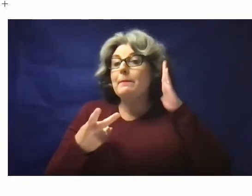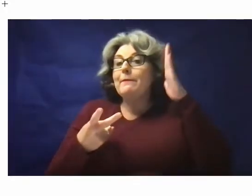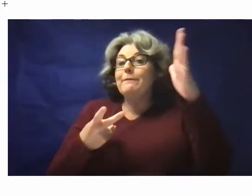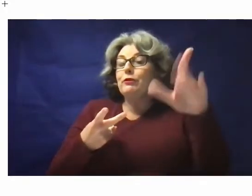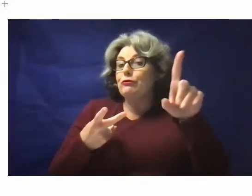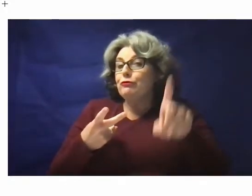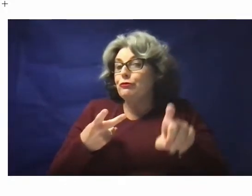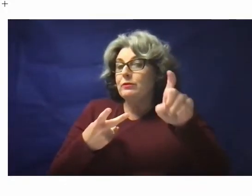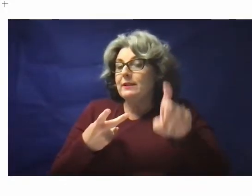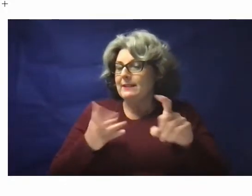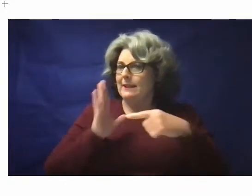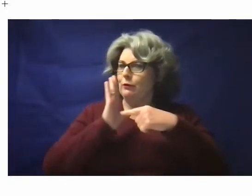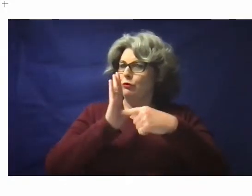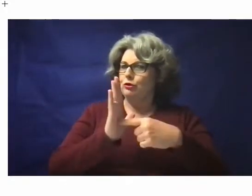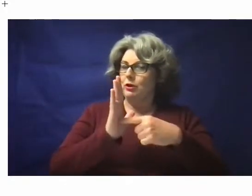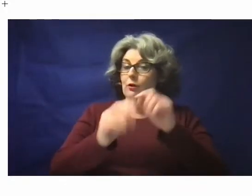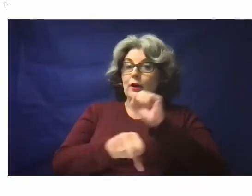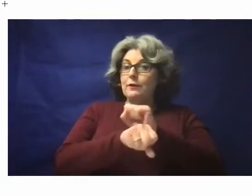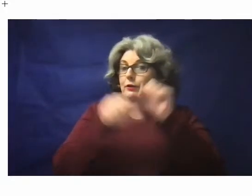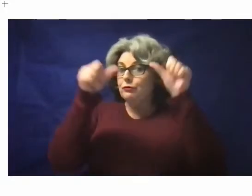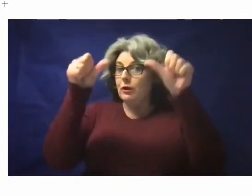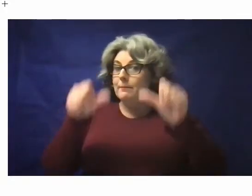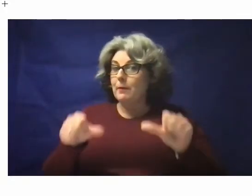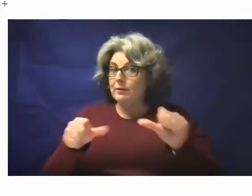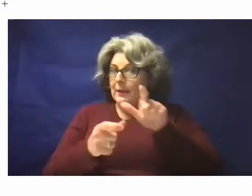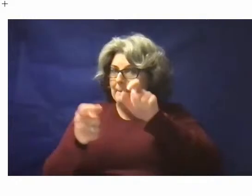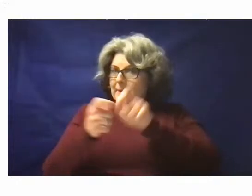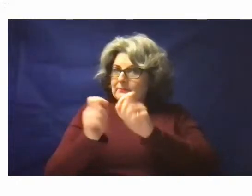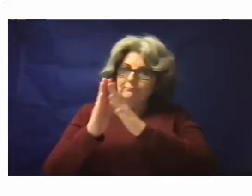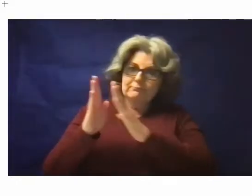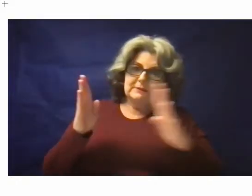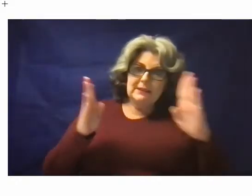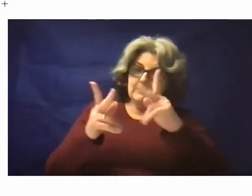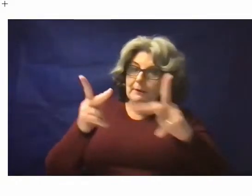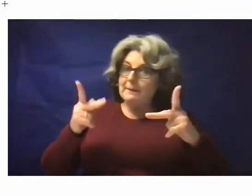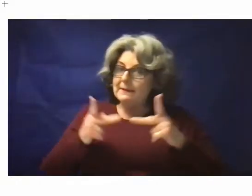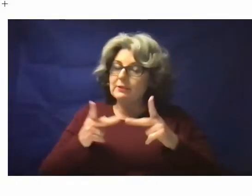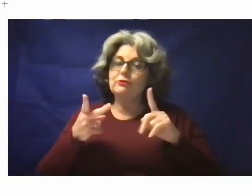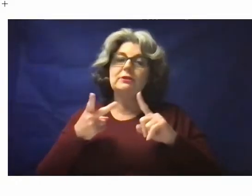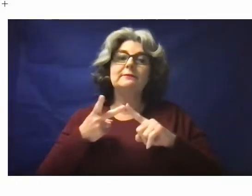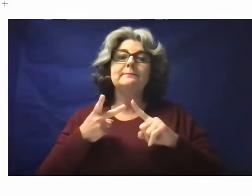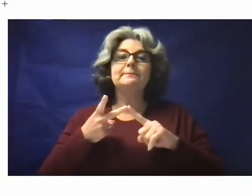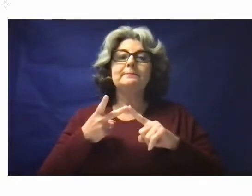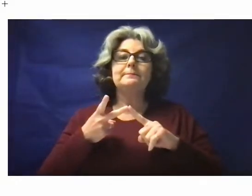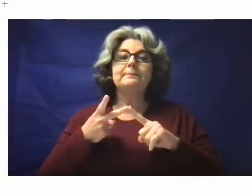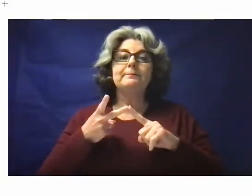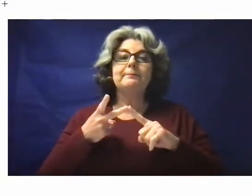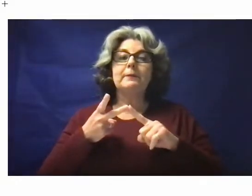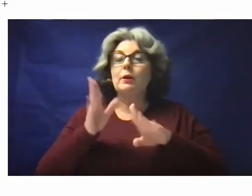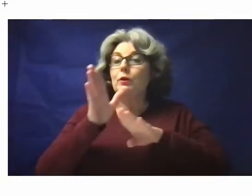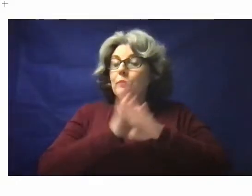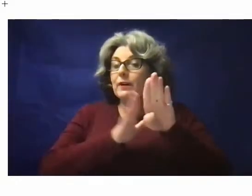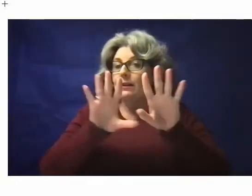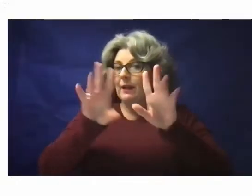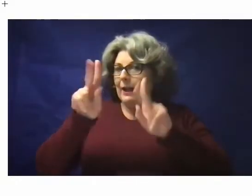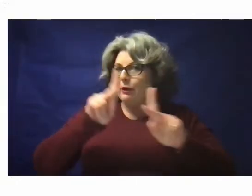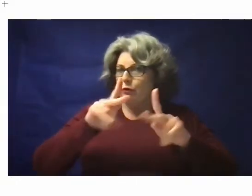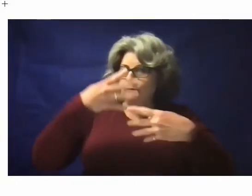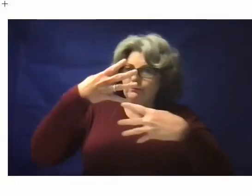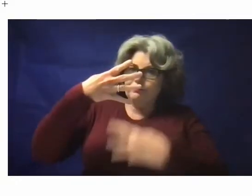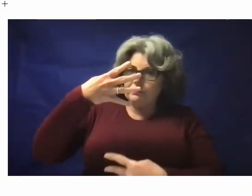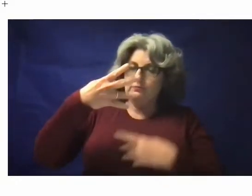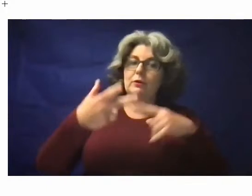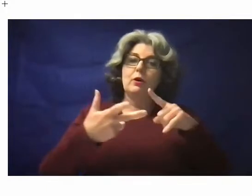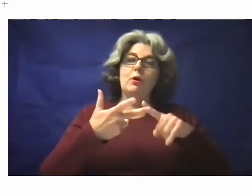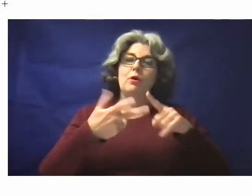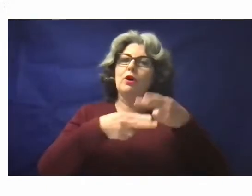this will indicate whether the job posting is for a specific number of position or to create a pool, or if it's for an